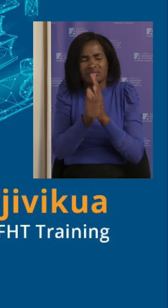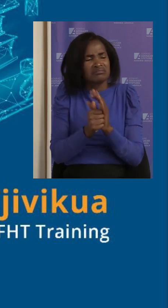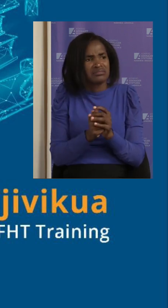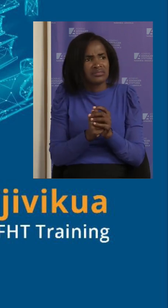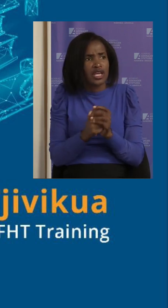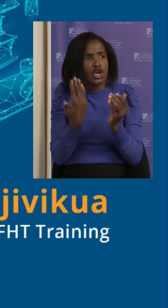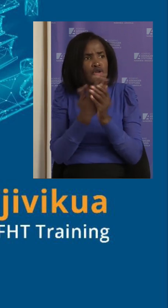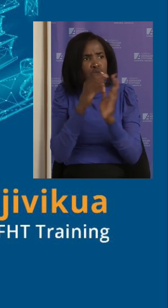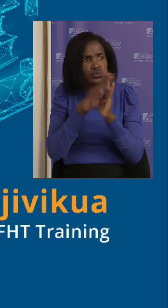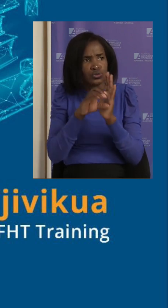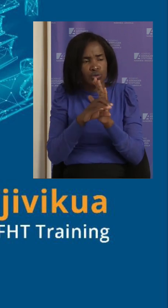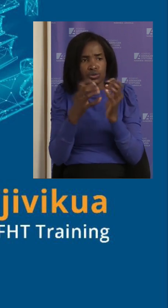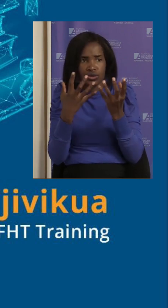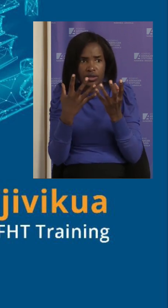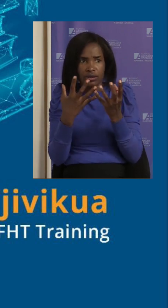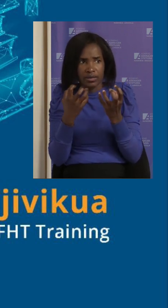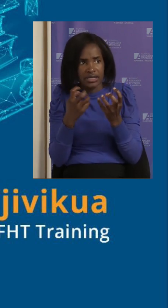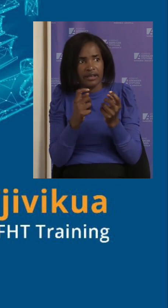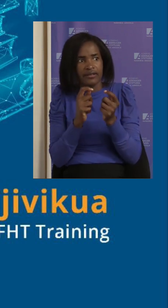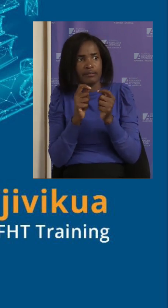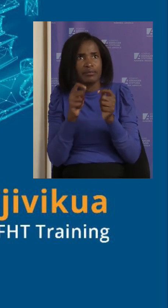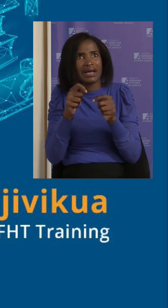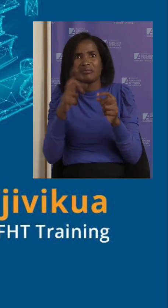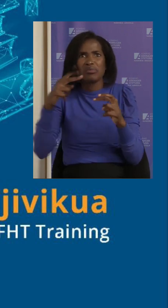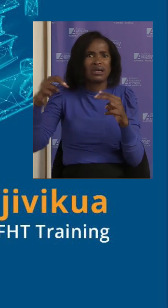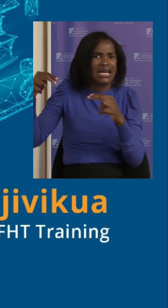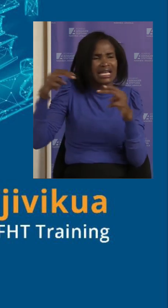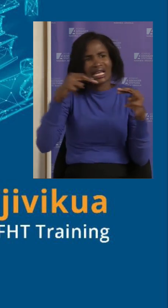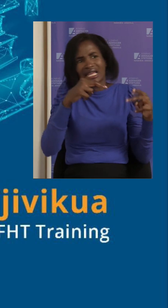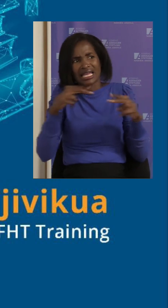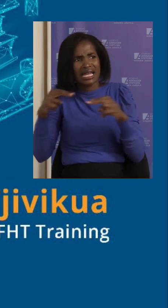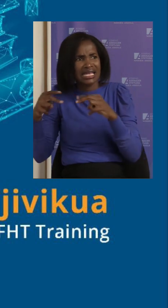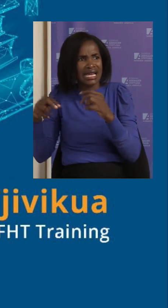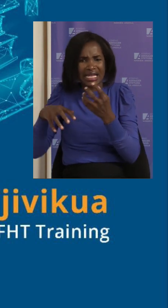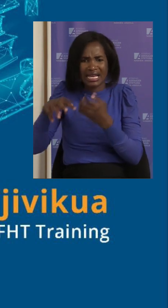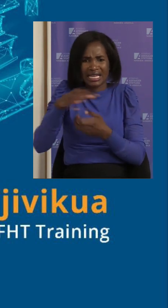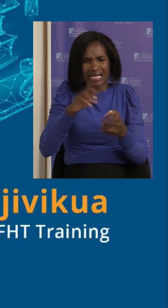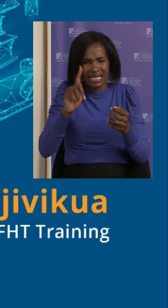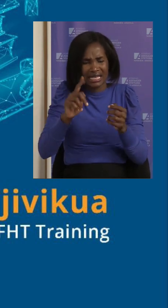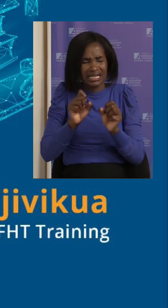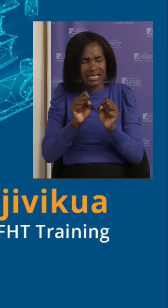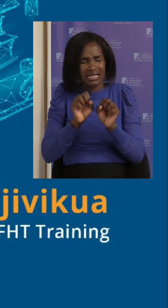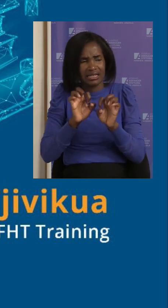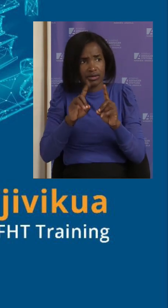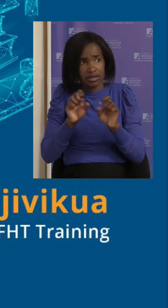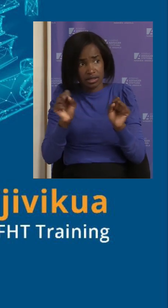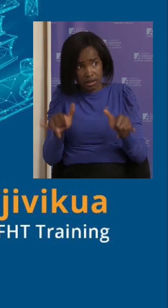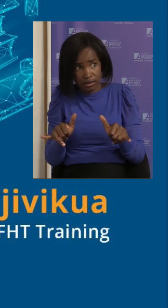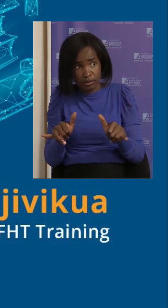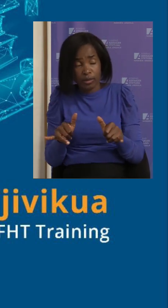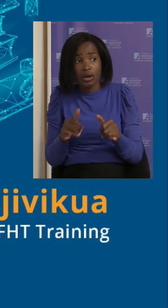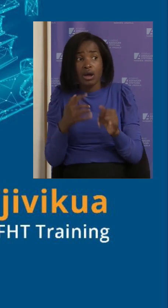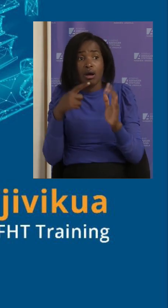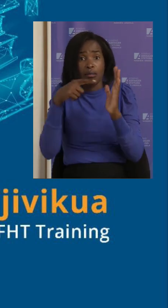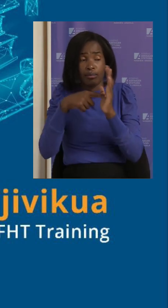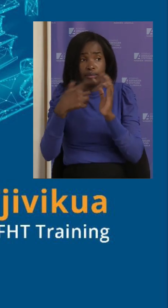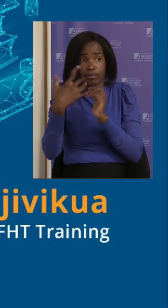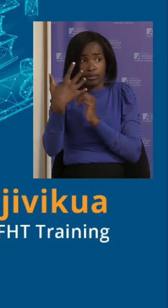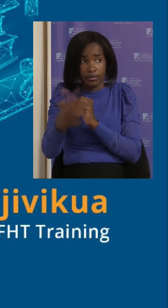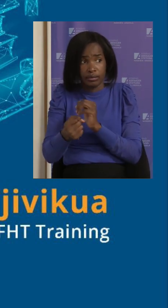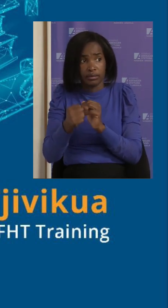school curriculum needs to have stirred up controversy once again in our education system. In particular, there are some poignant points that need